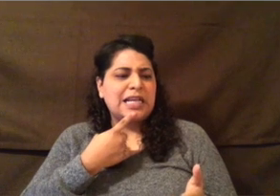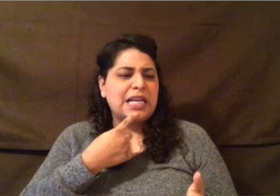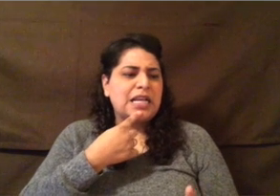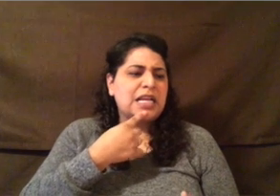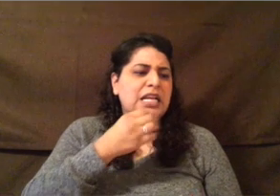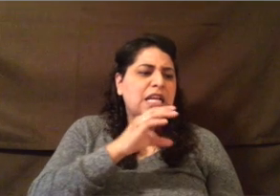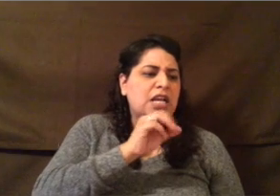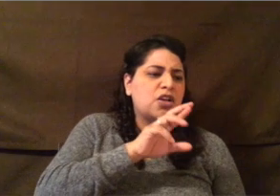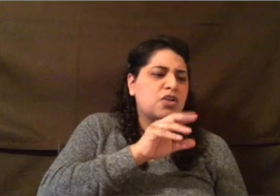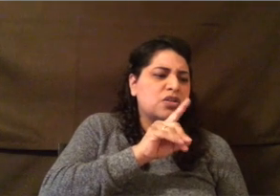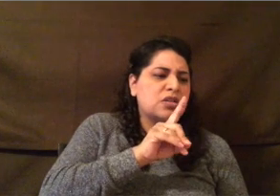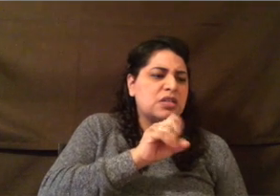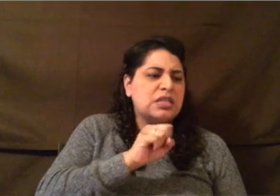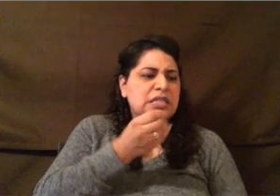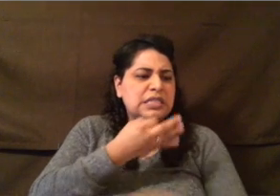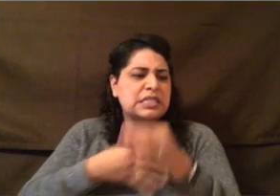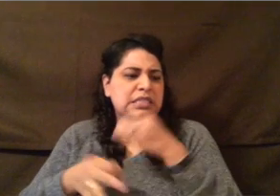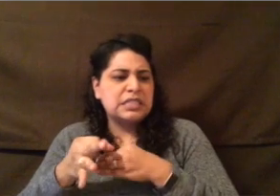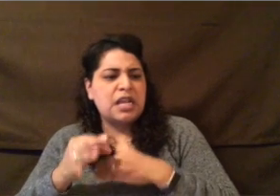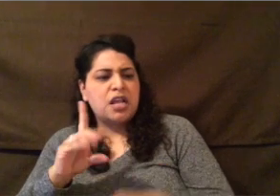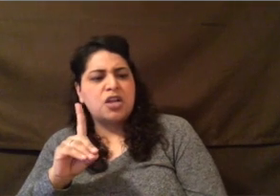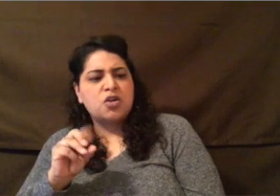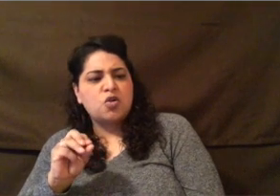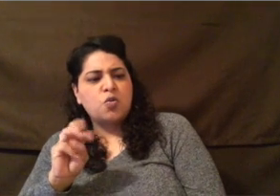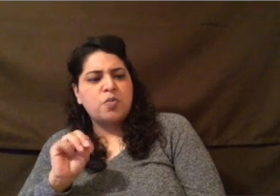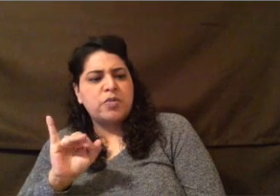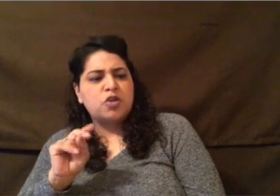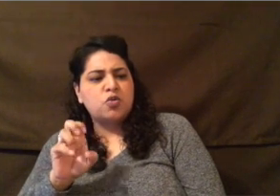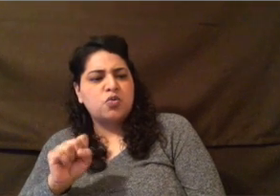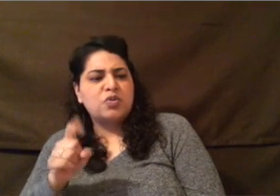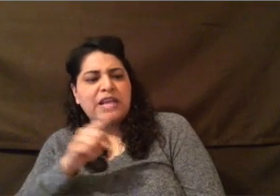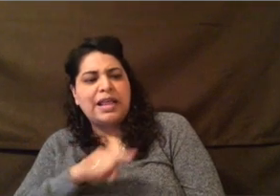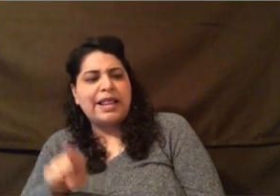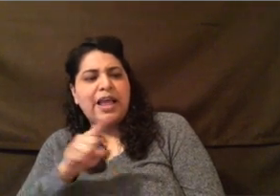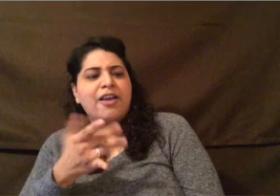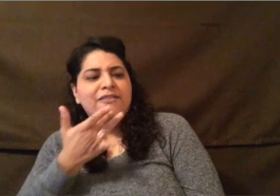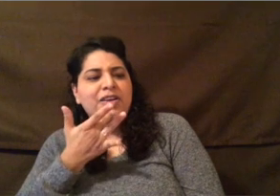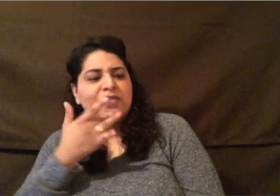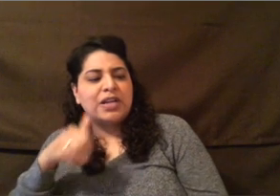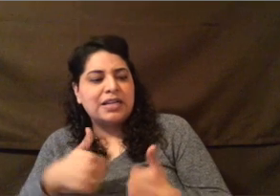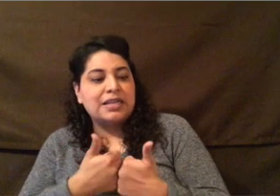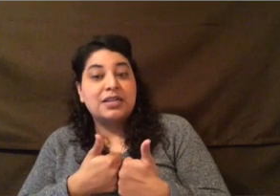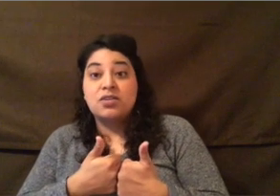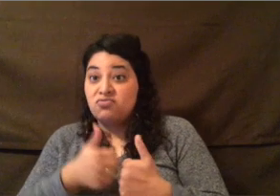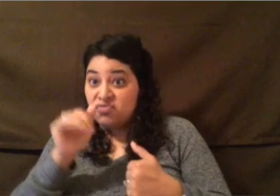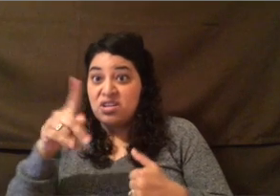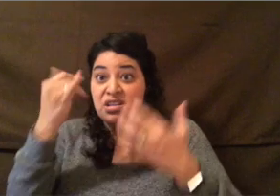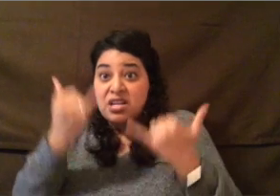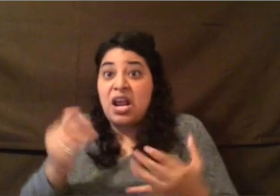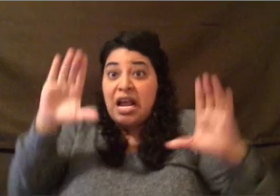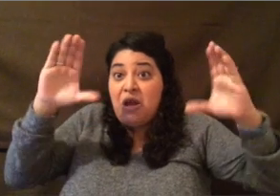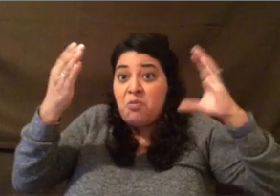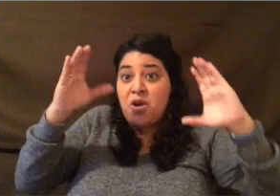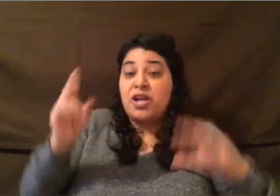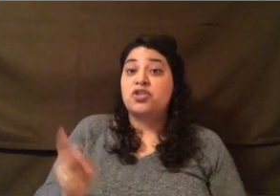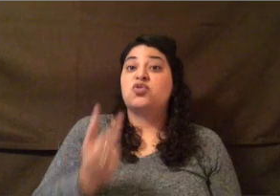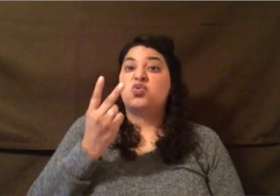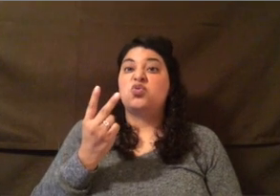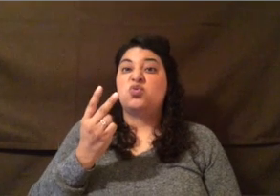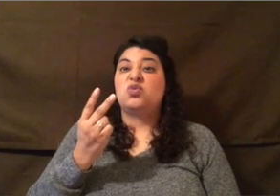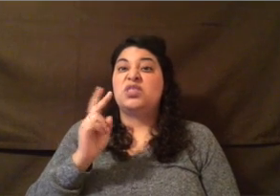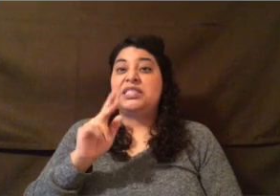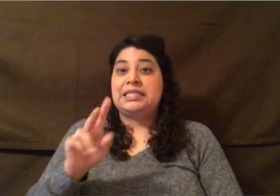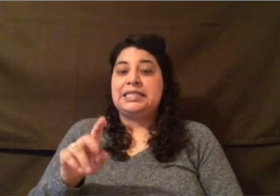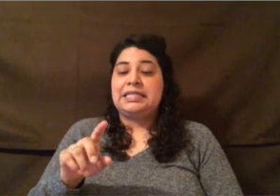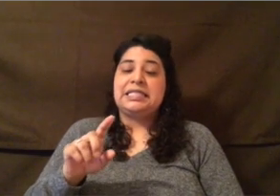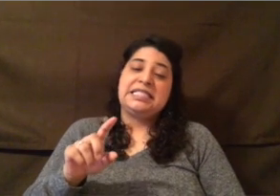their favorite game. Okay, now we are comparing two of those categories, all right?